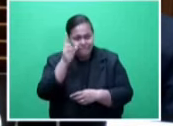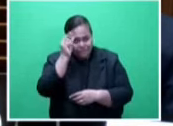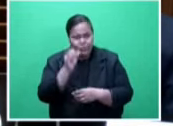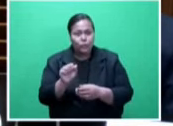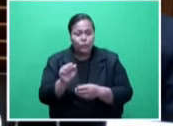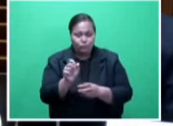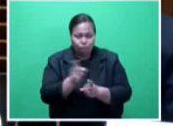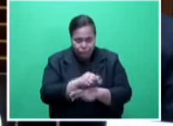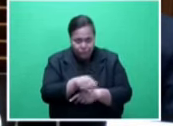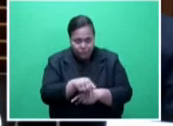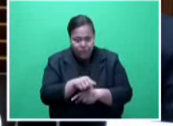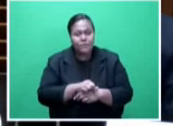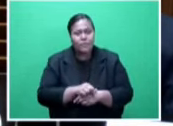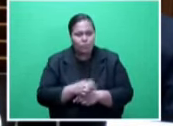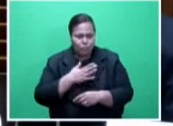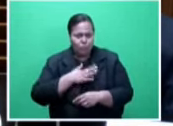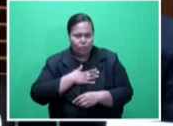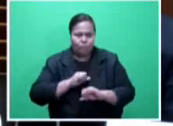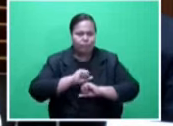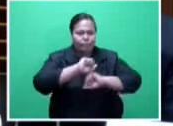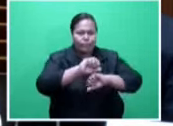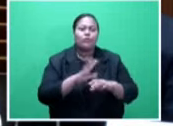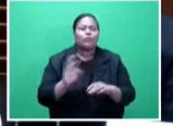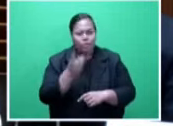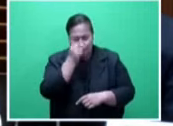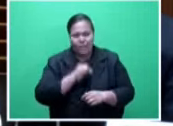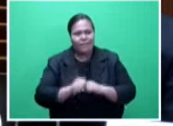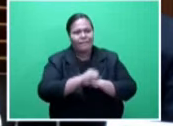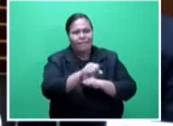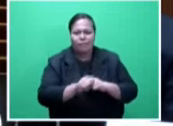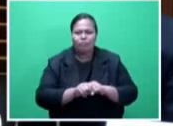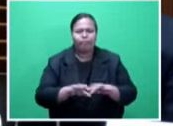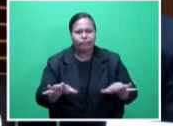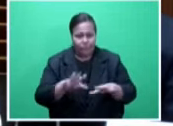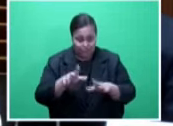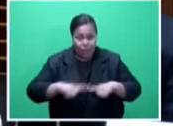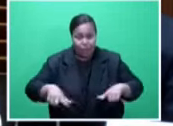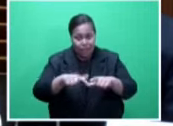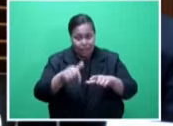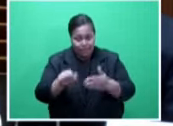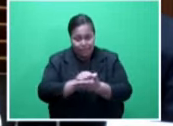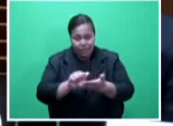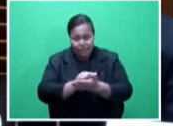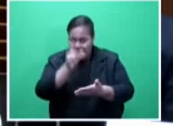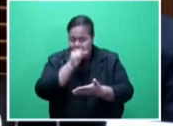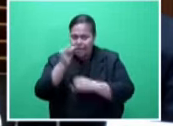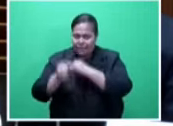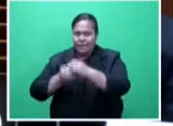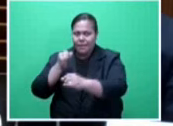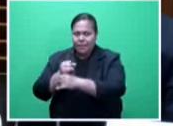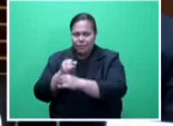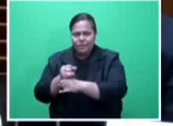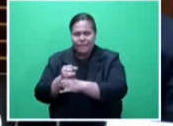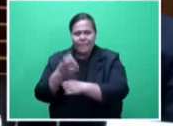profile of Fijian-made products, both domestically and also internationally, sir, through a national